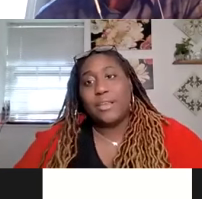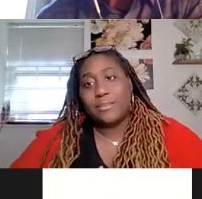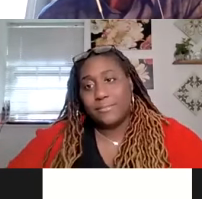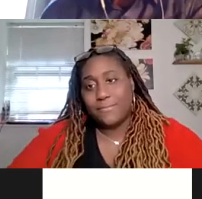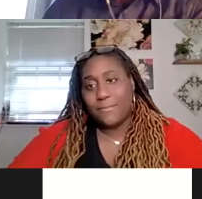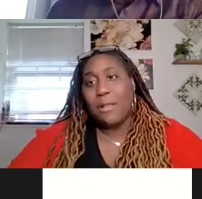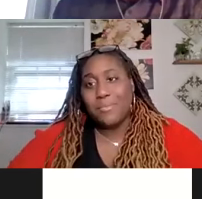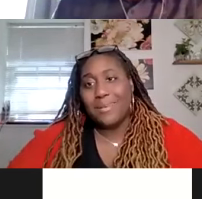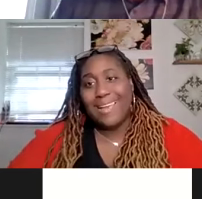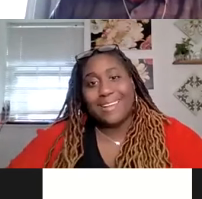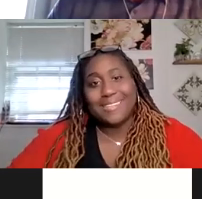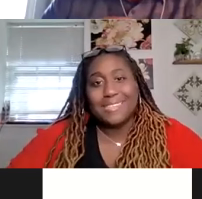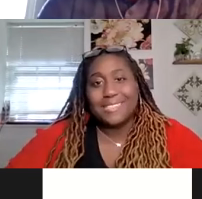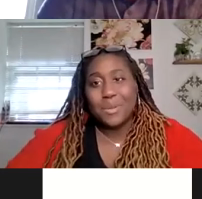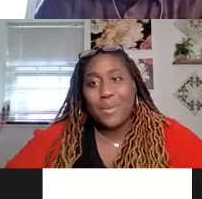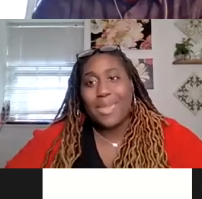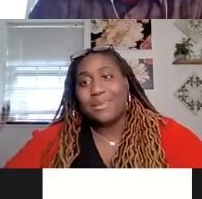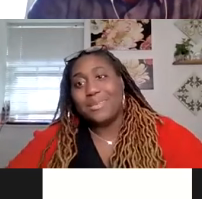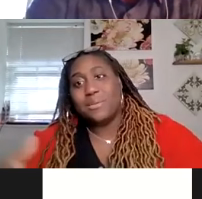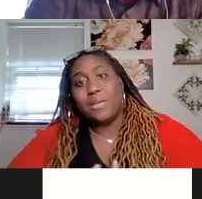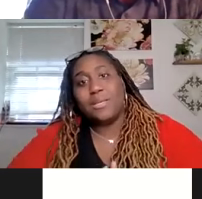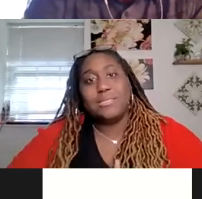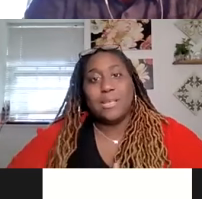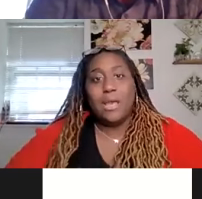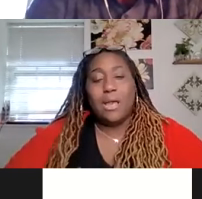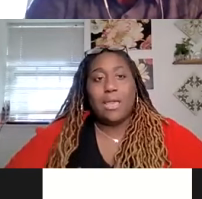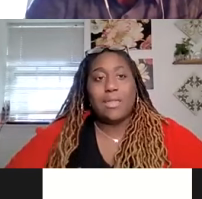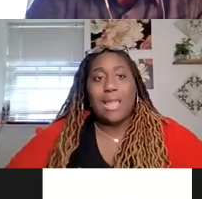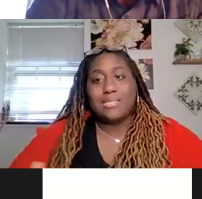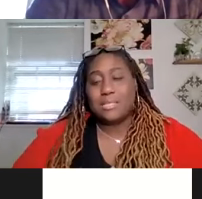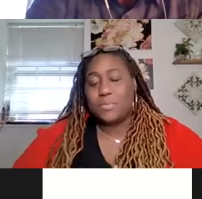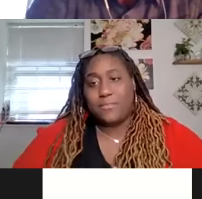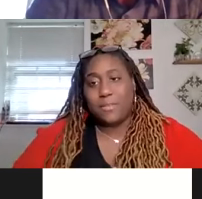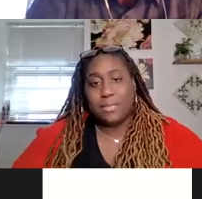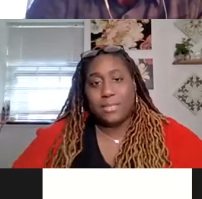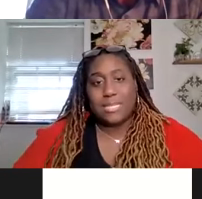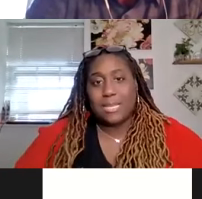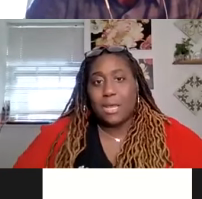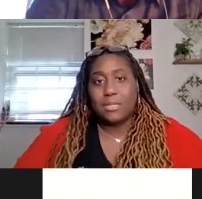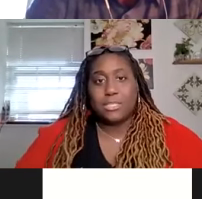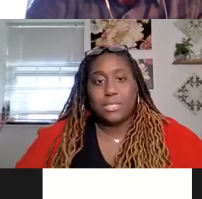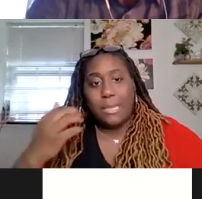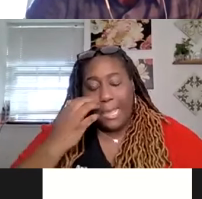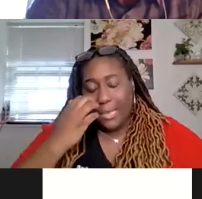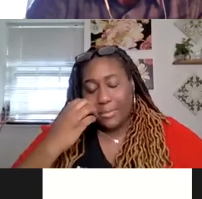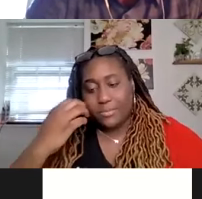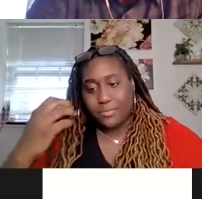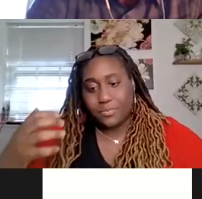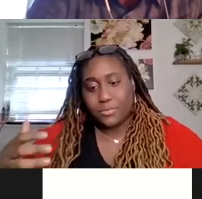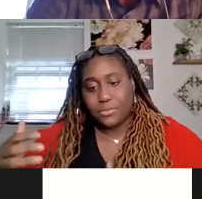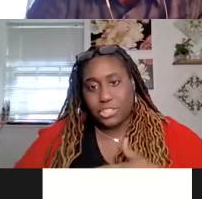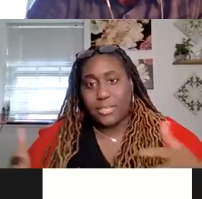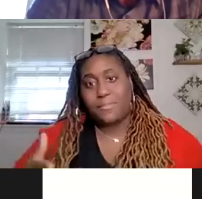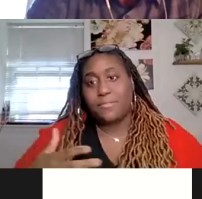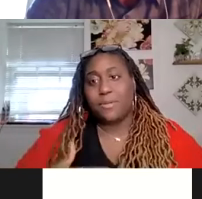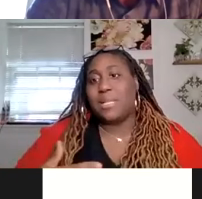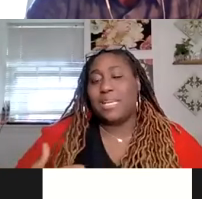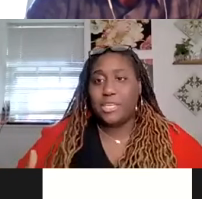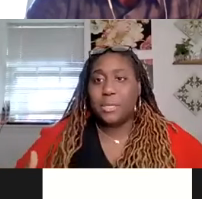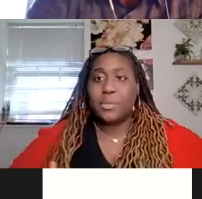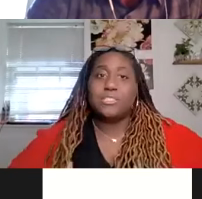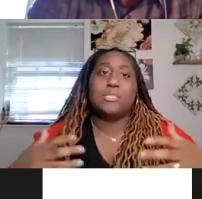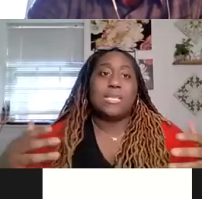was shared from our customer panel. It was, and not just specifically the technology shift